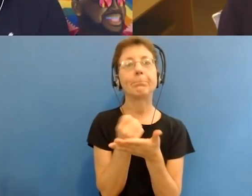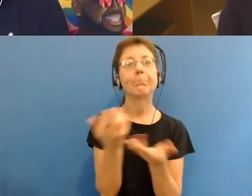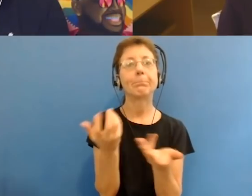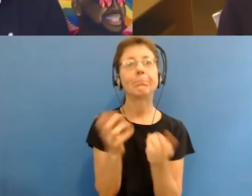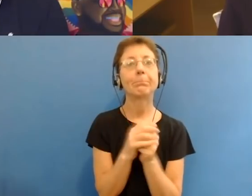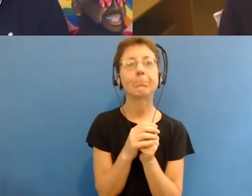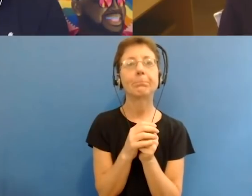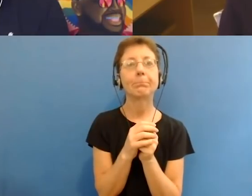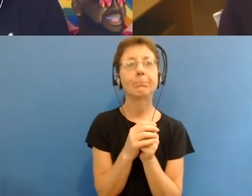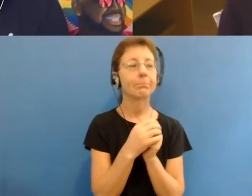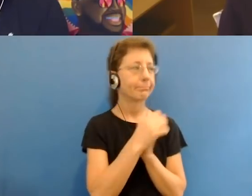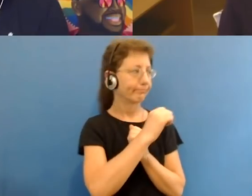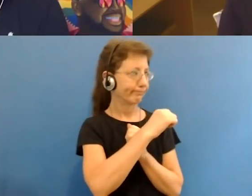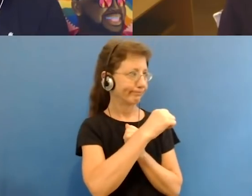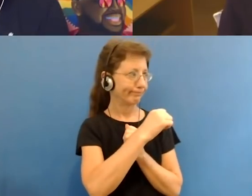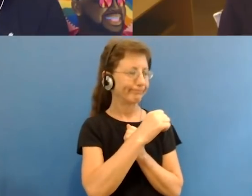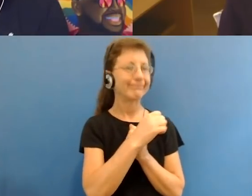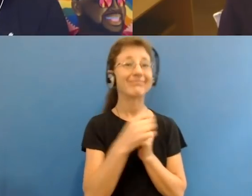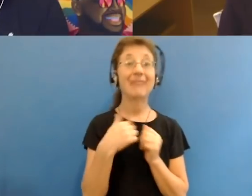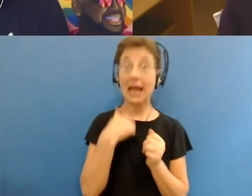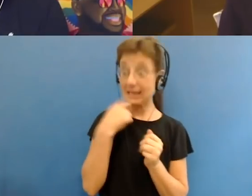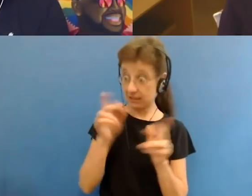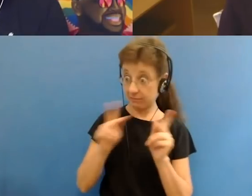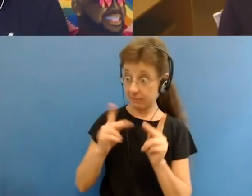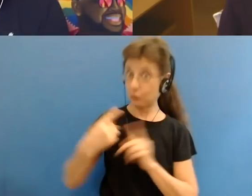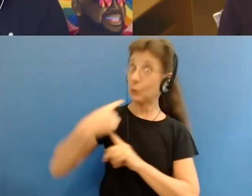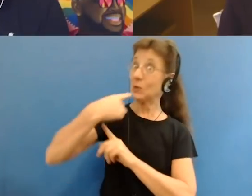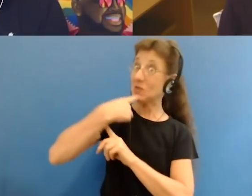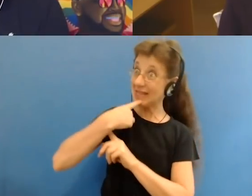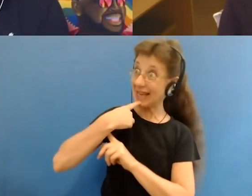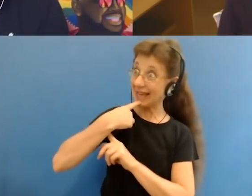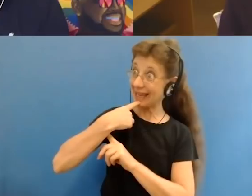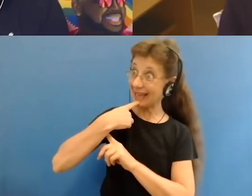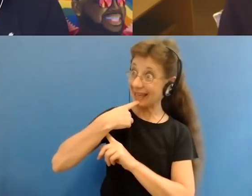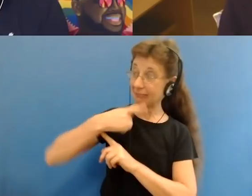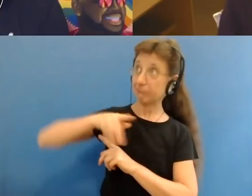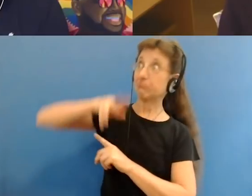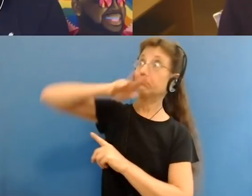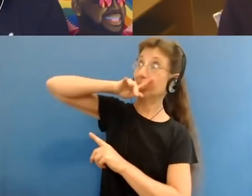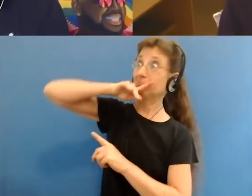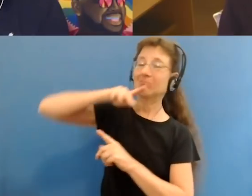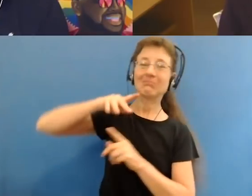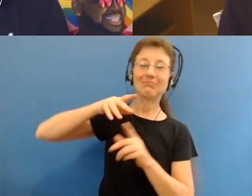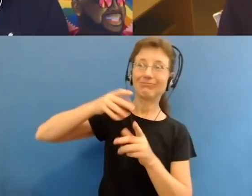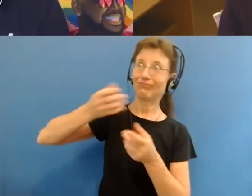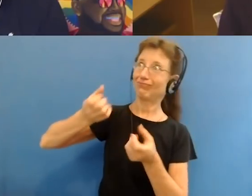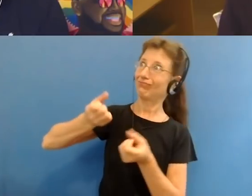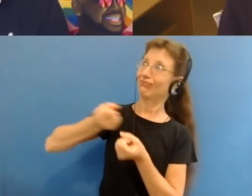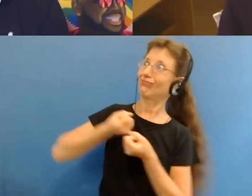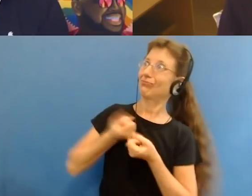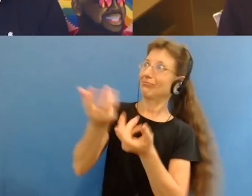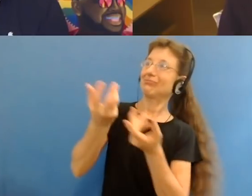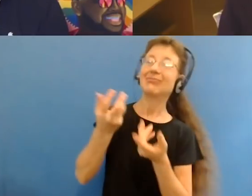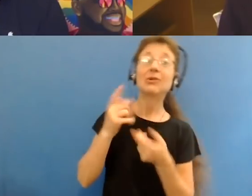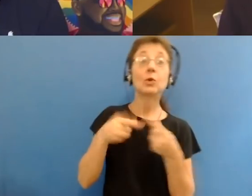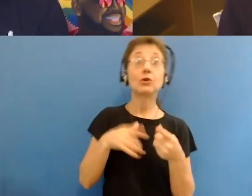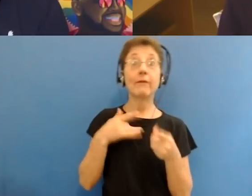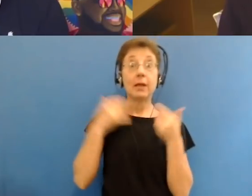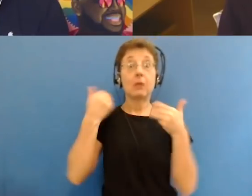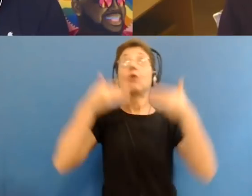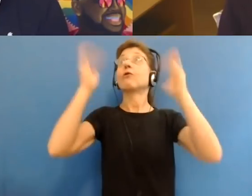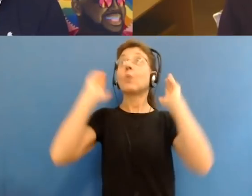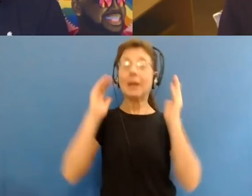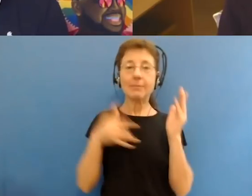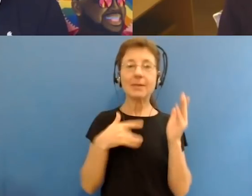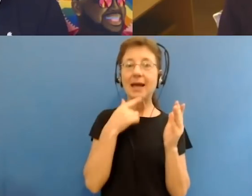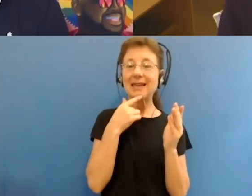And I tell people to literally say that out loud. Whenever they feel overwhelmed, I say,